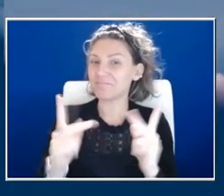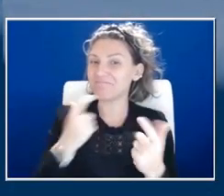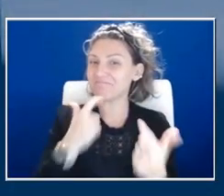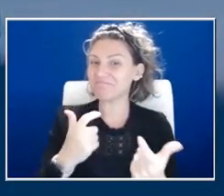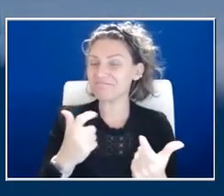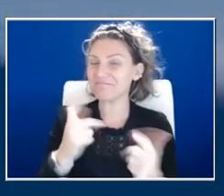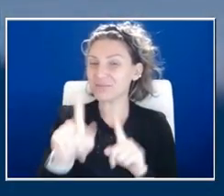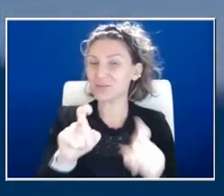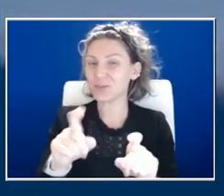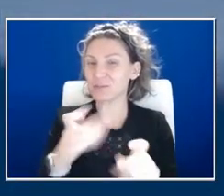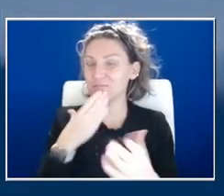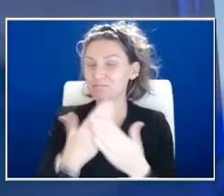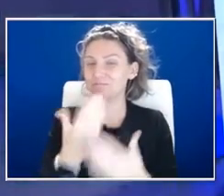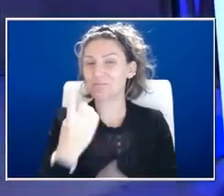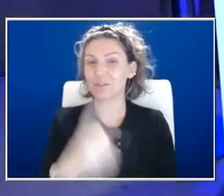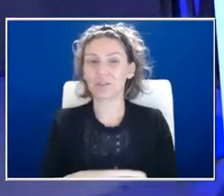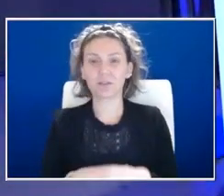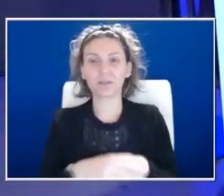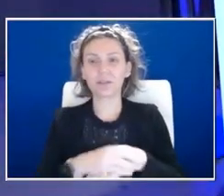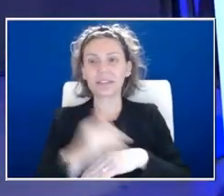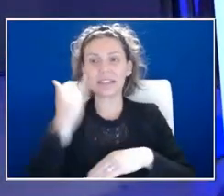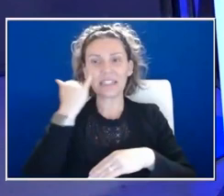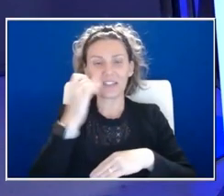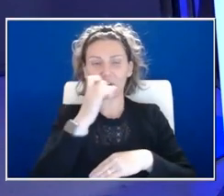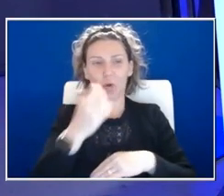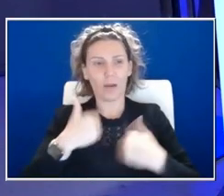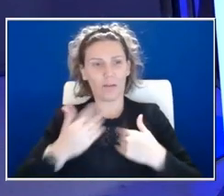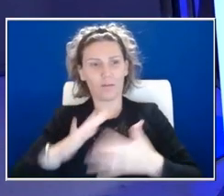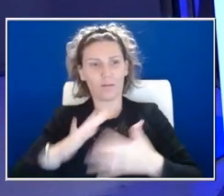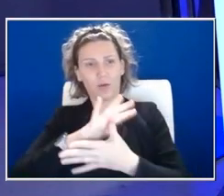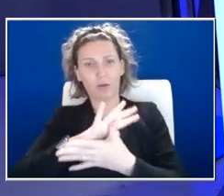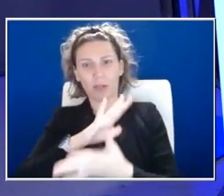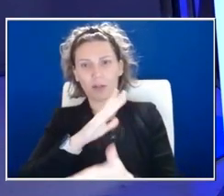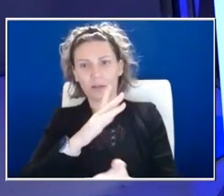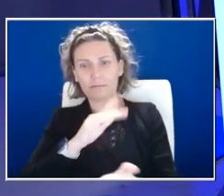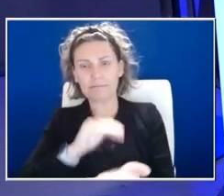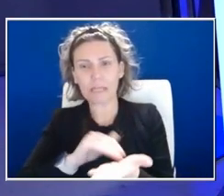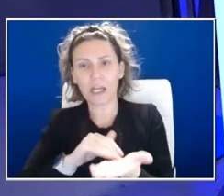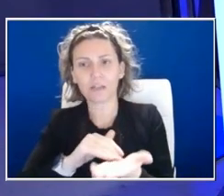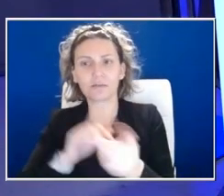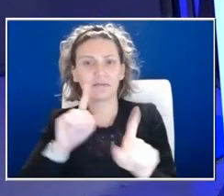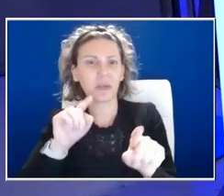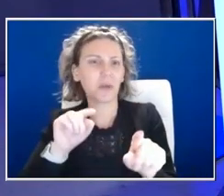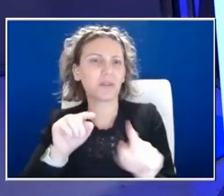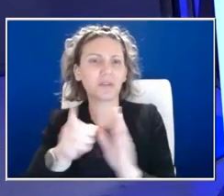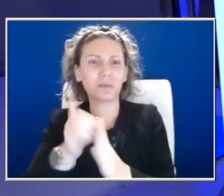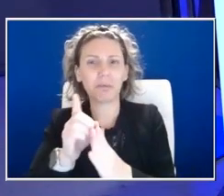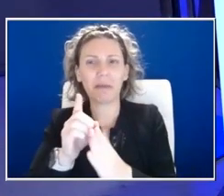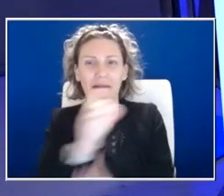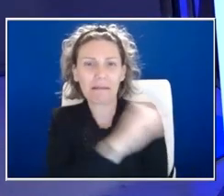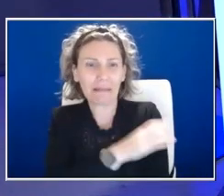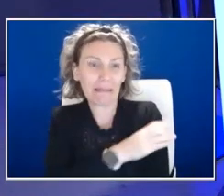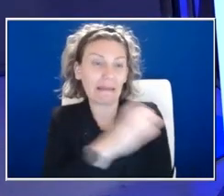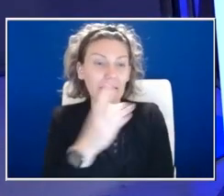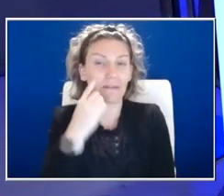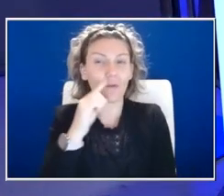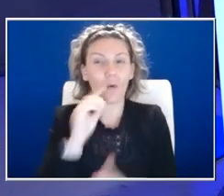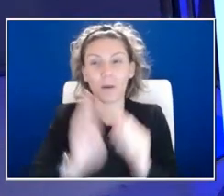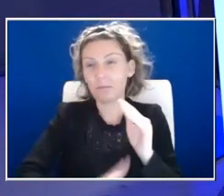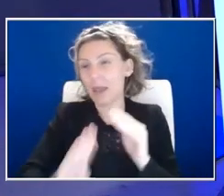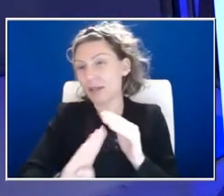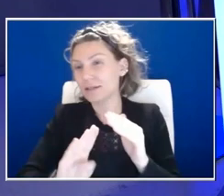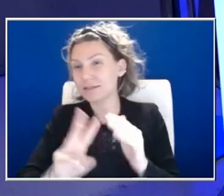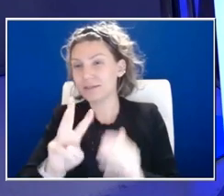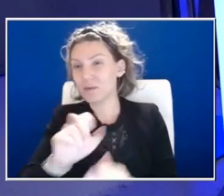ones. What if you do not have a primary care physician? Does going to like a minute clinic just for a basic wellness exam, does that